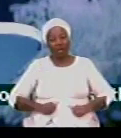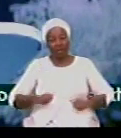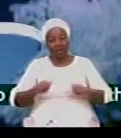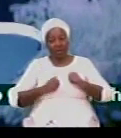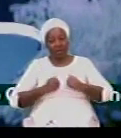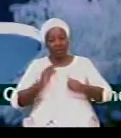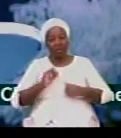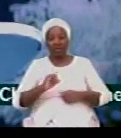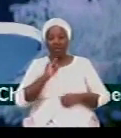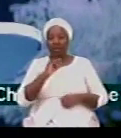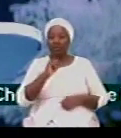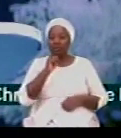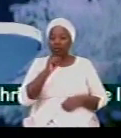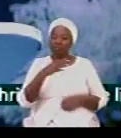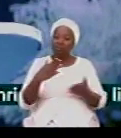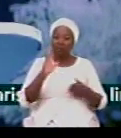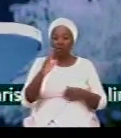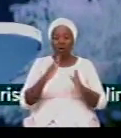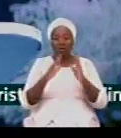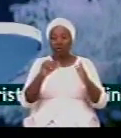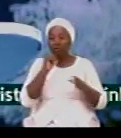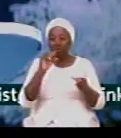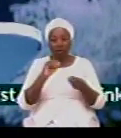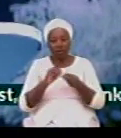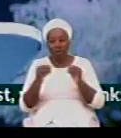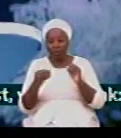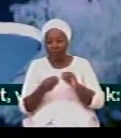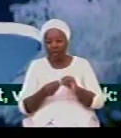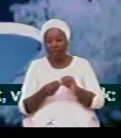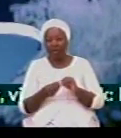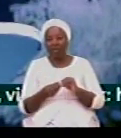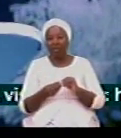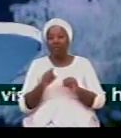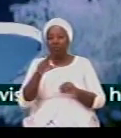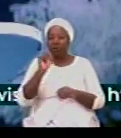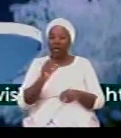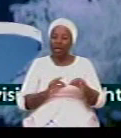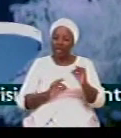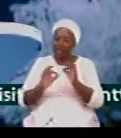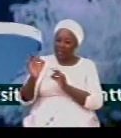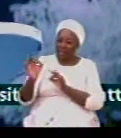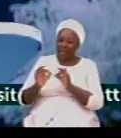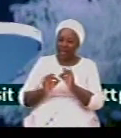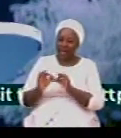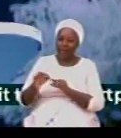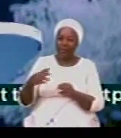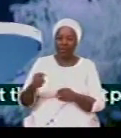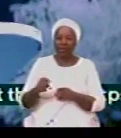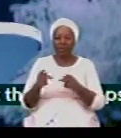very clear, just inform the counselor